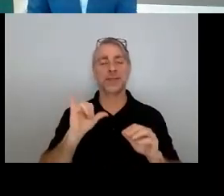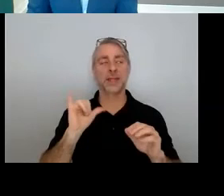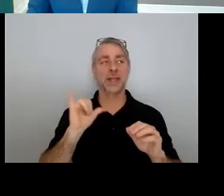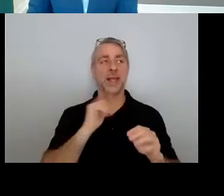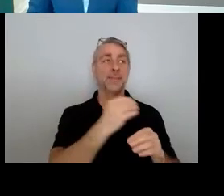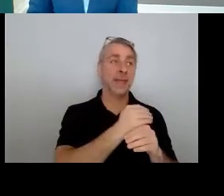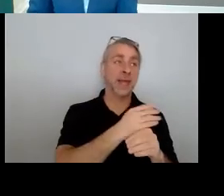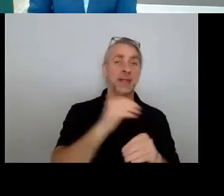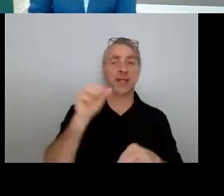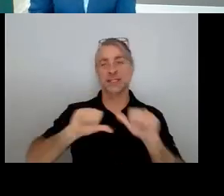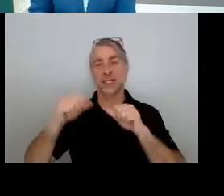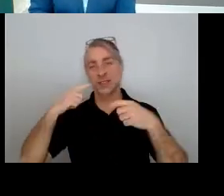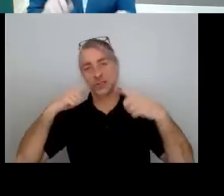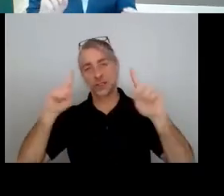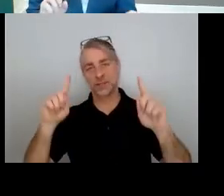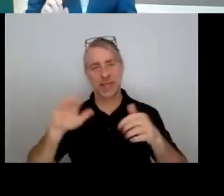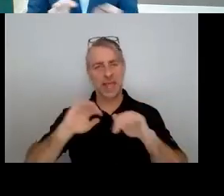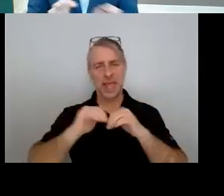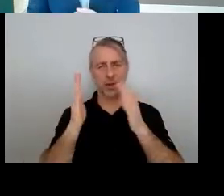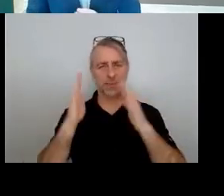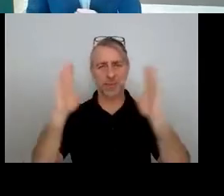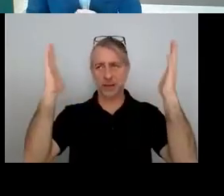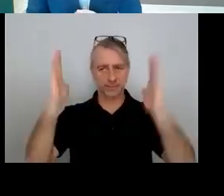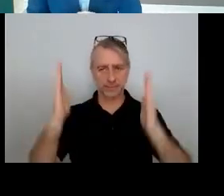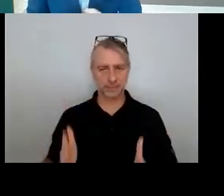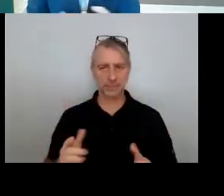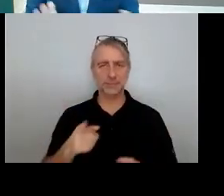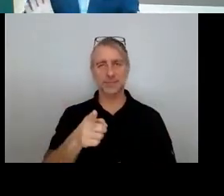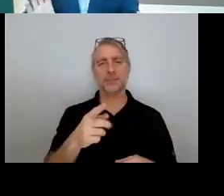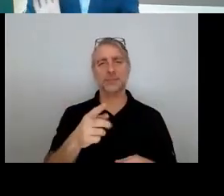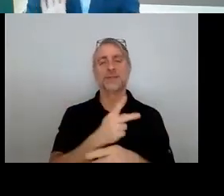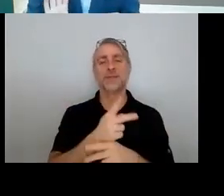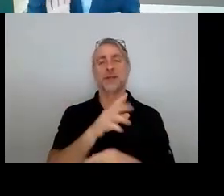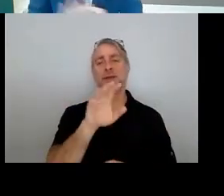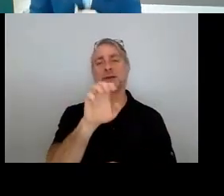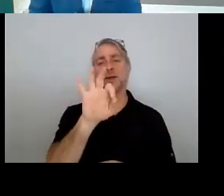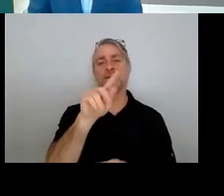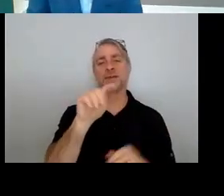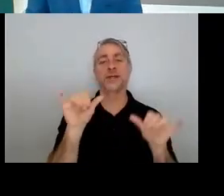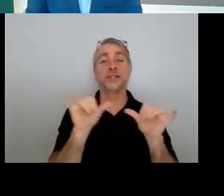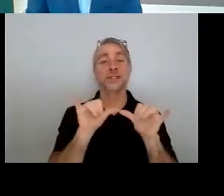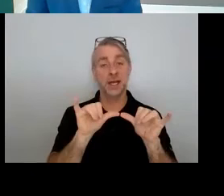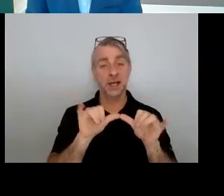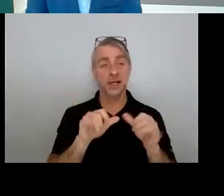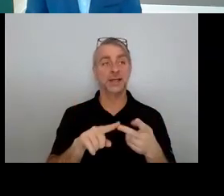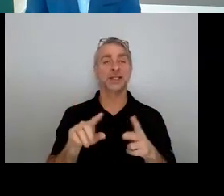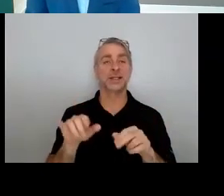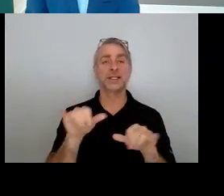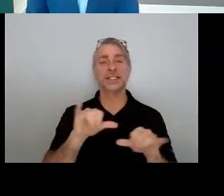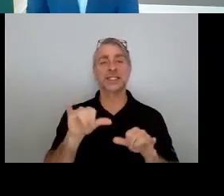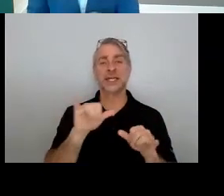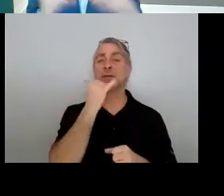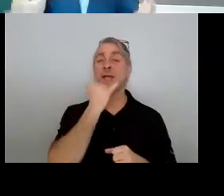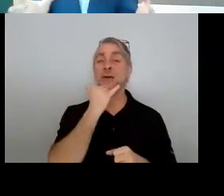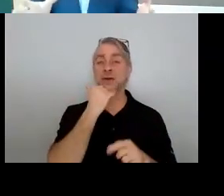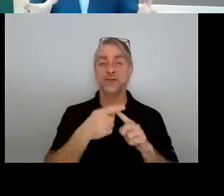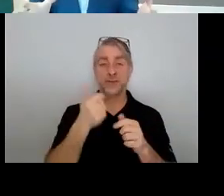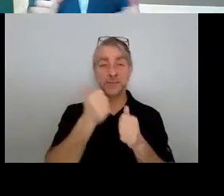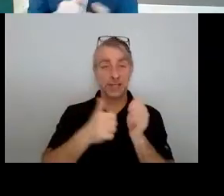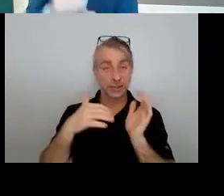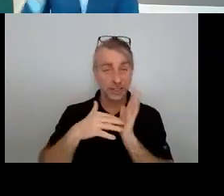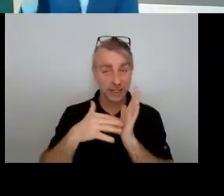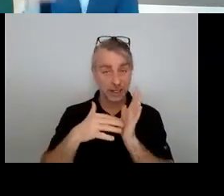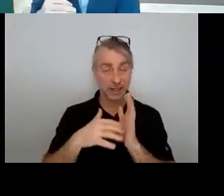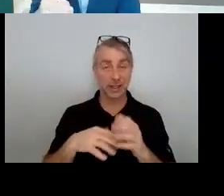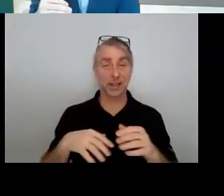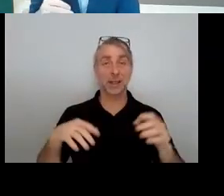achievement. And so you're calculating an effect size from each study, and you're going to calculate a standard error from each study. And once you do that,